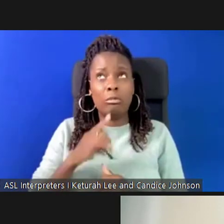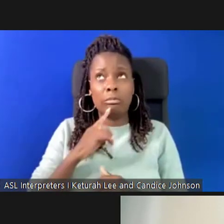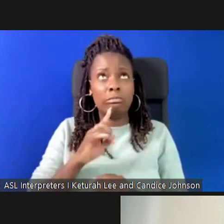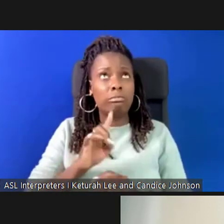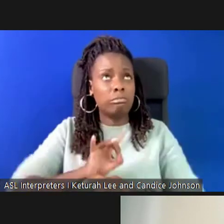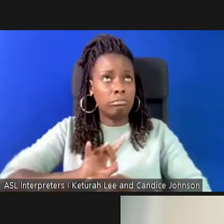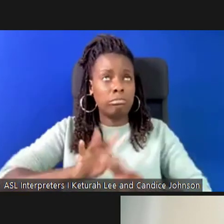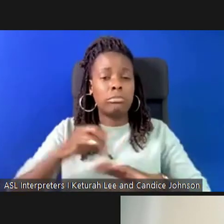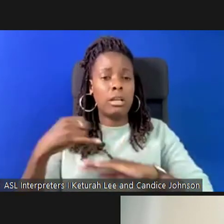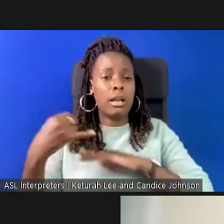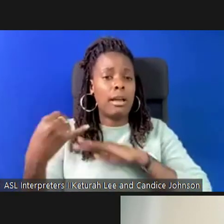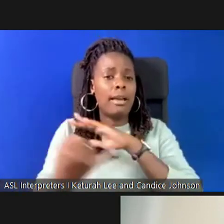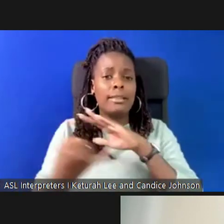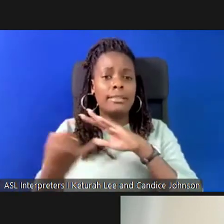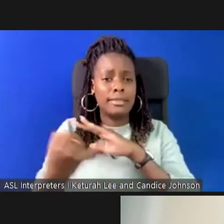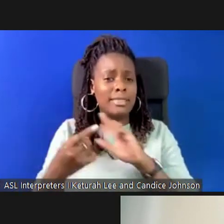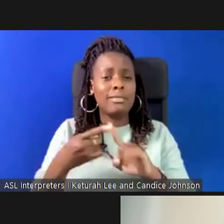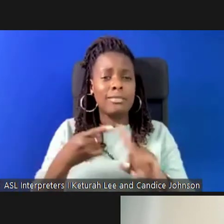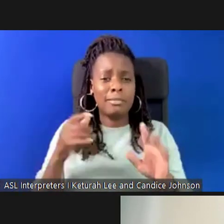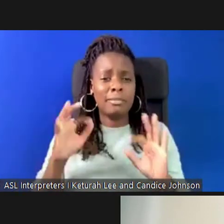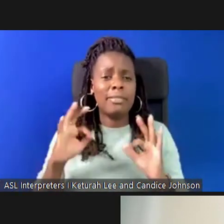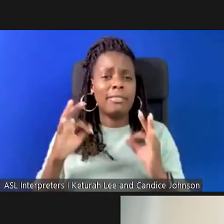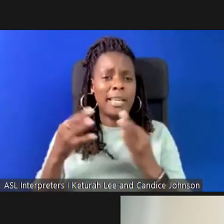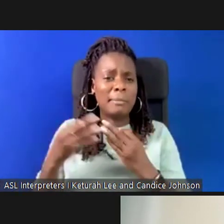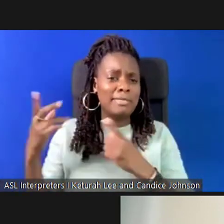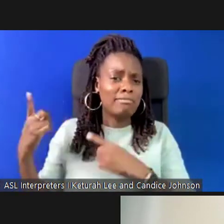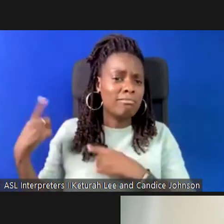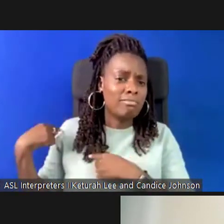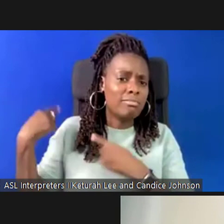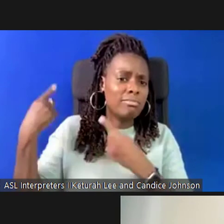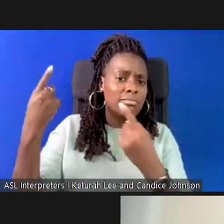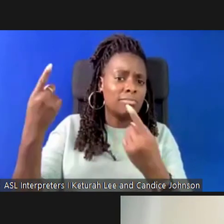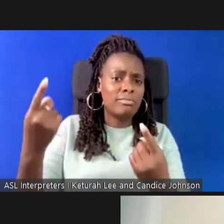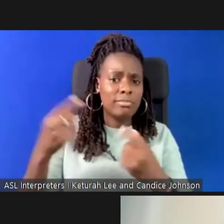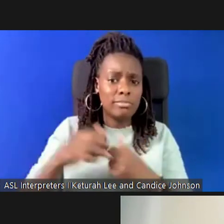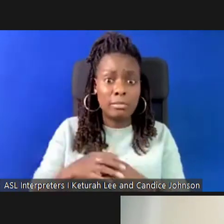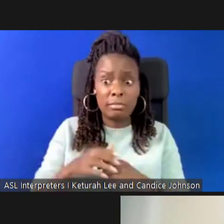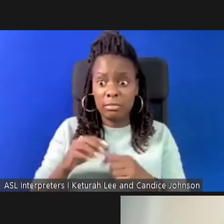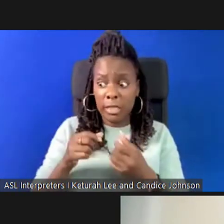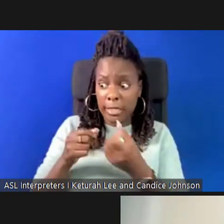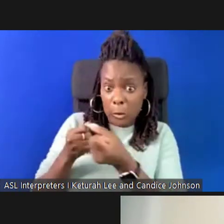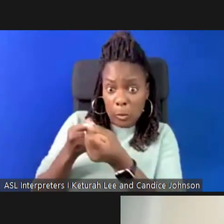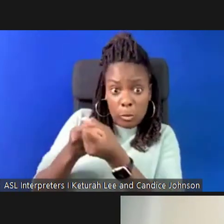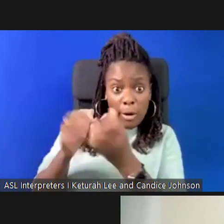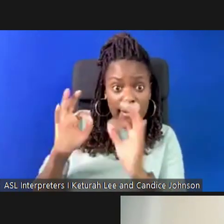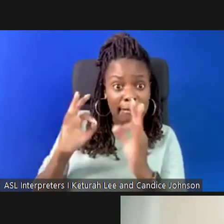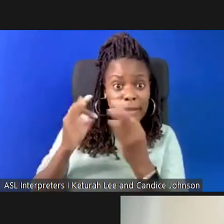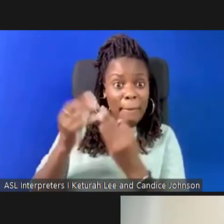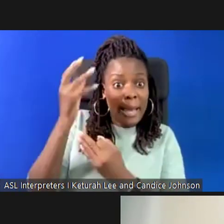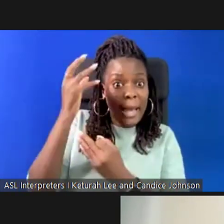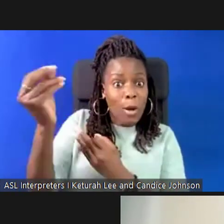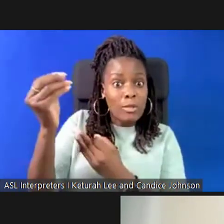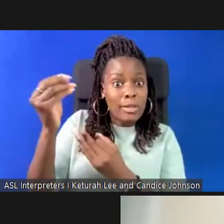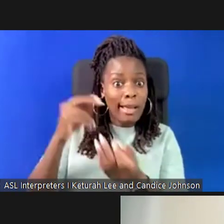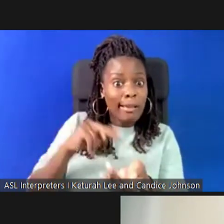family members and not able to support their family members who are outside of nursing facilities.